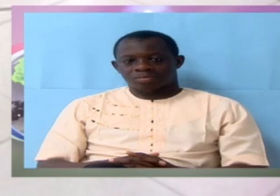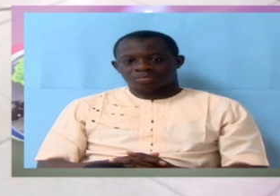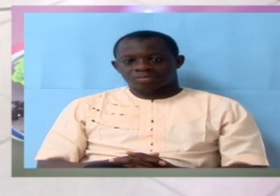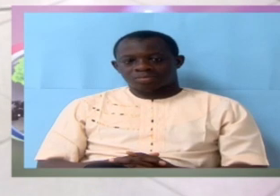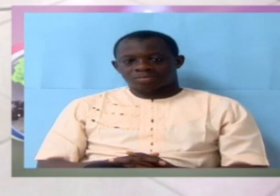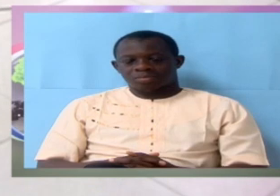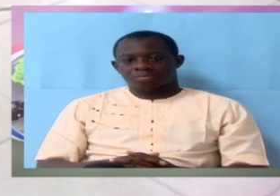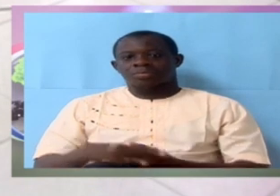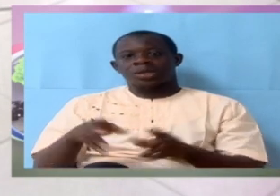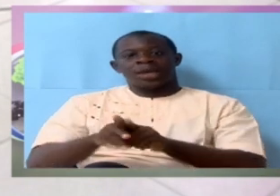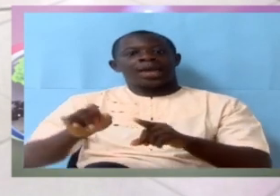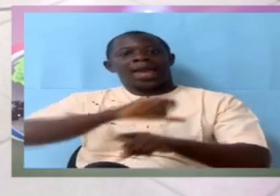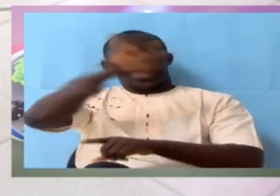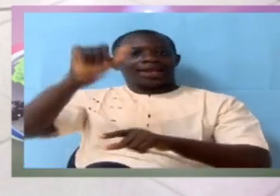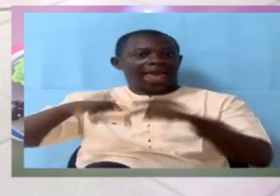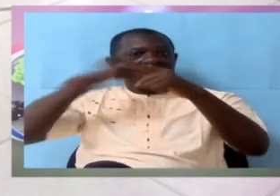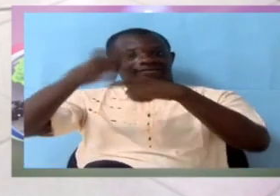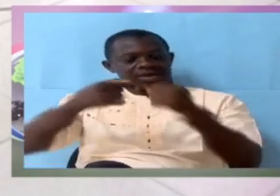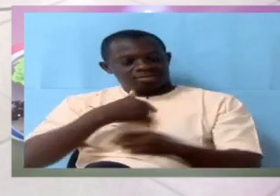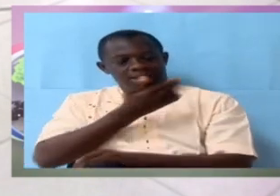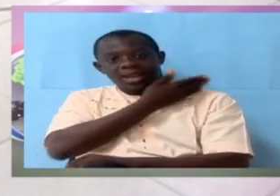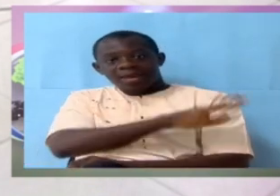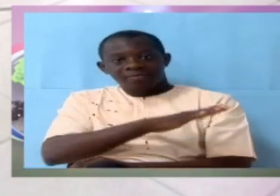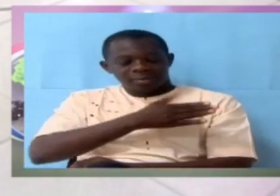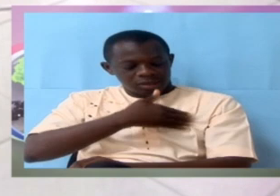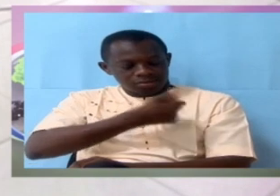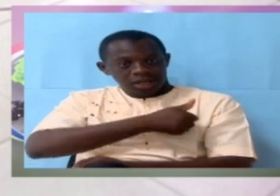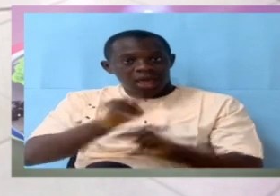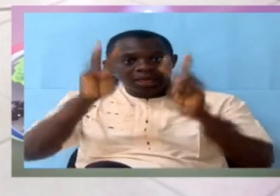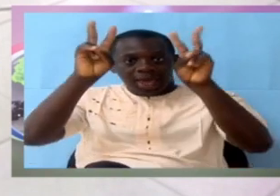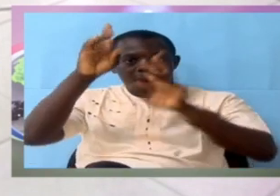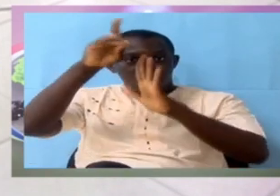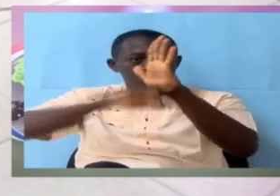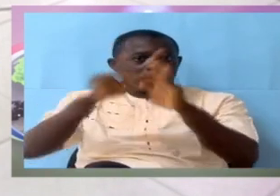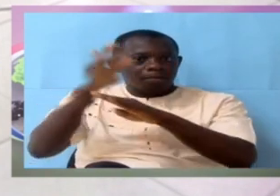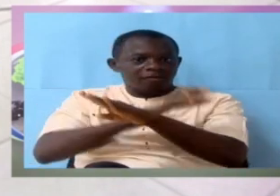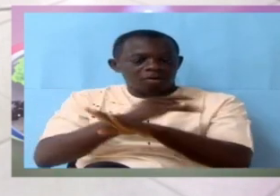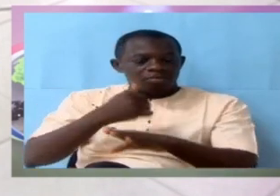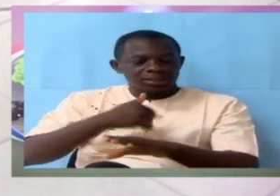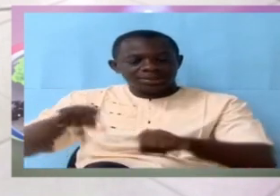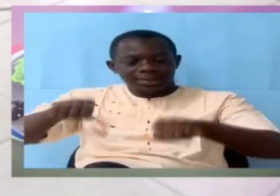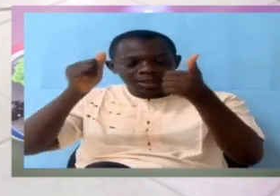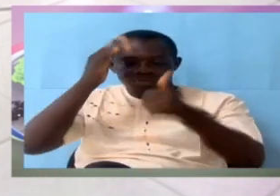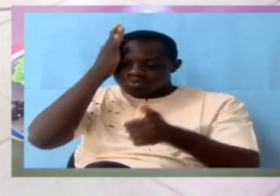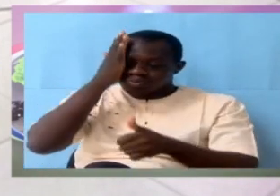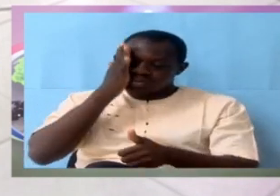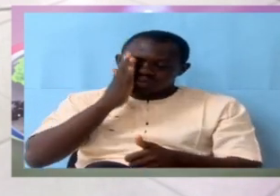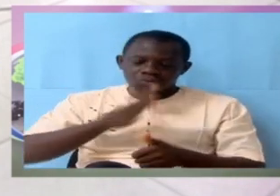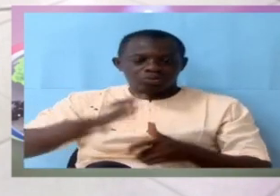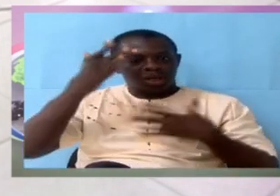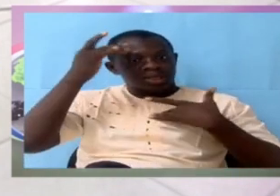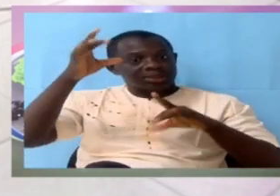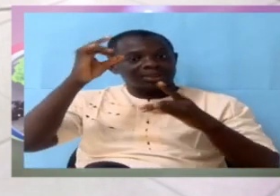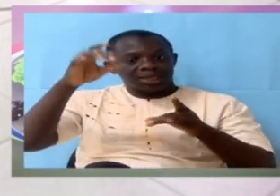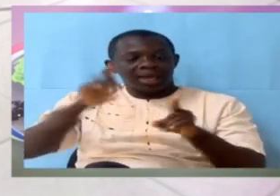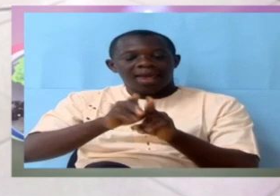And after I left that treatment, when I got seriously sick, every month